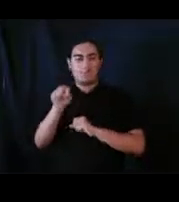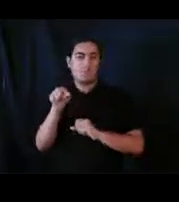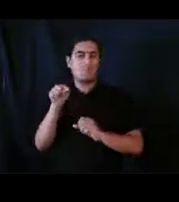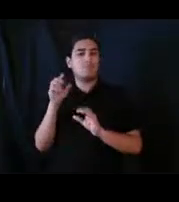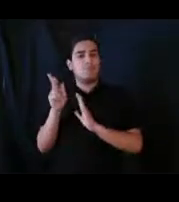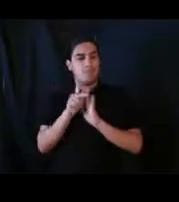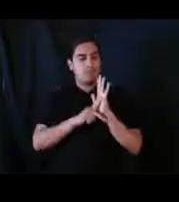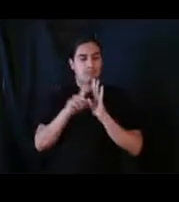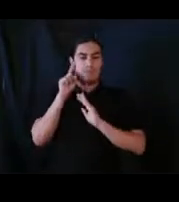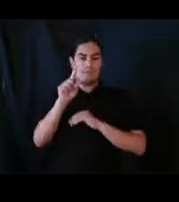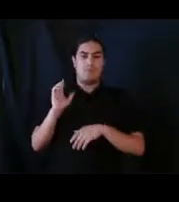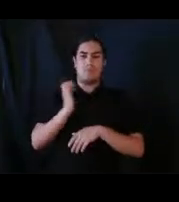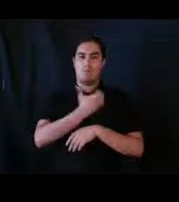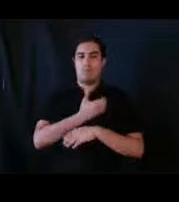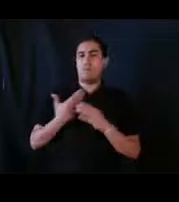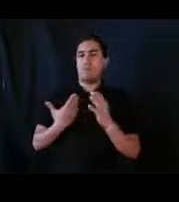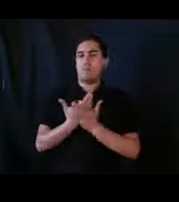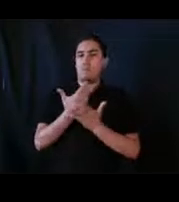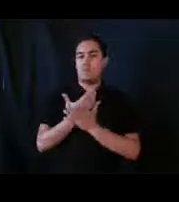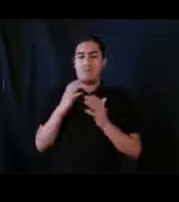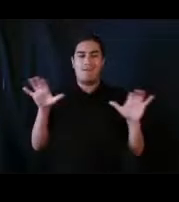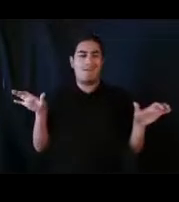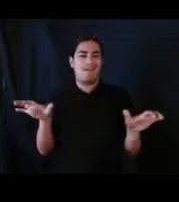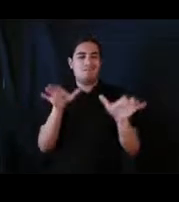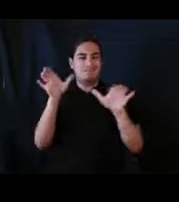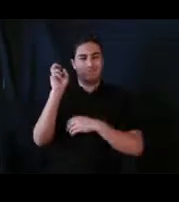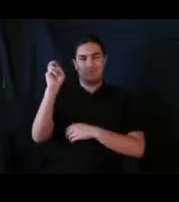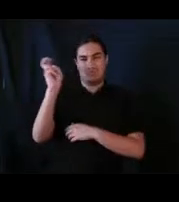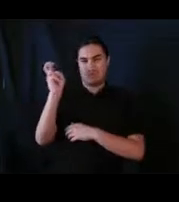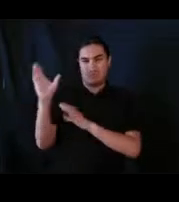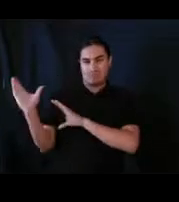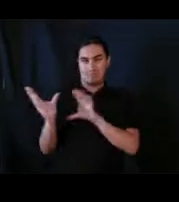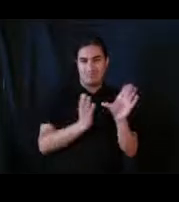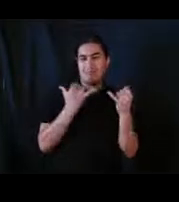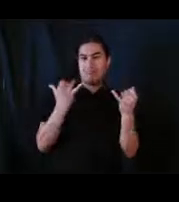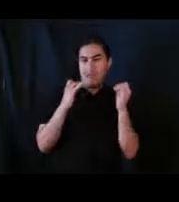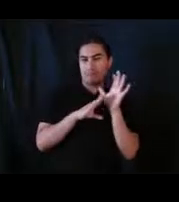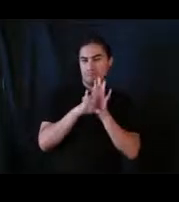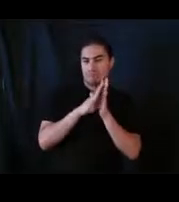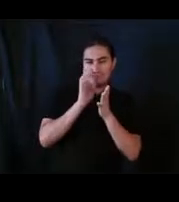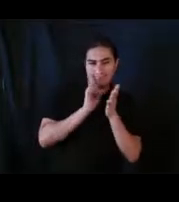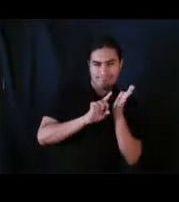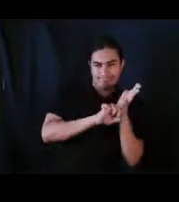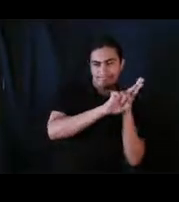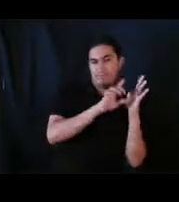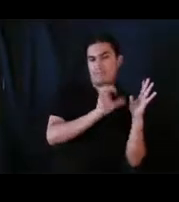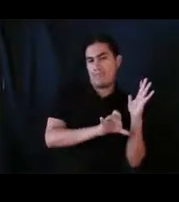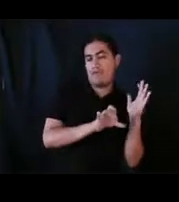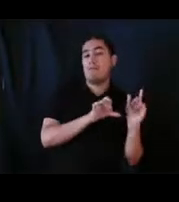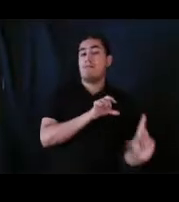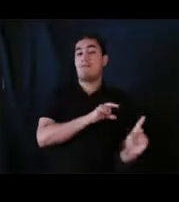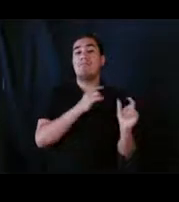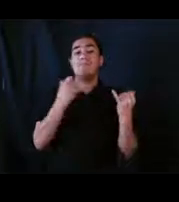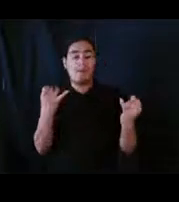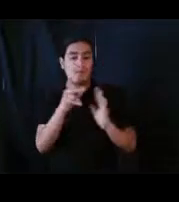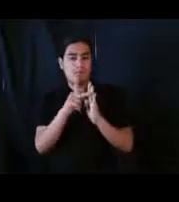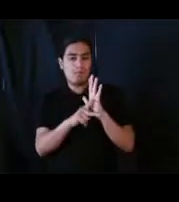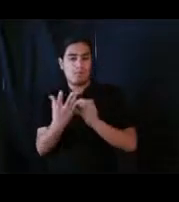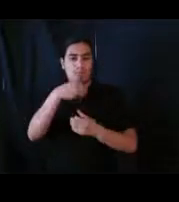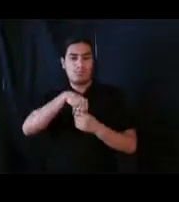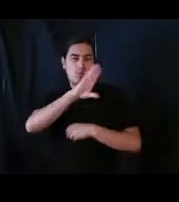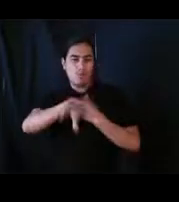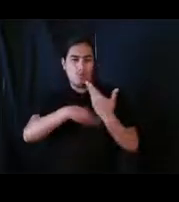component of our new regional active transportation plan now in development the refreshed complete streets policy now requires all